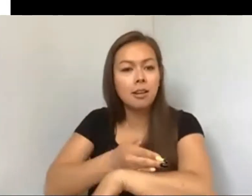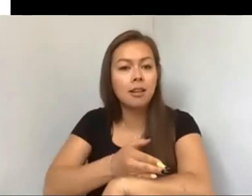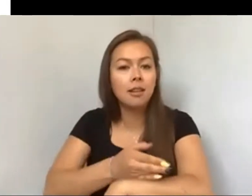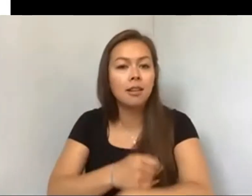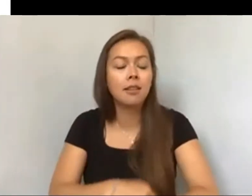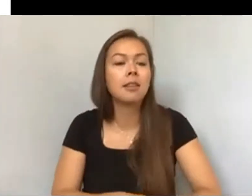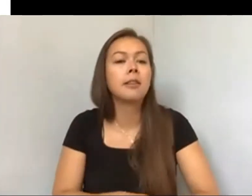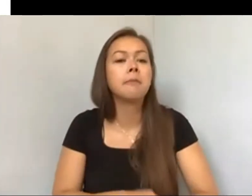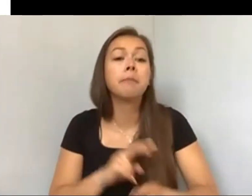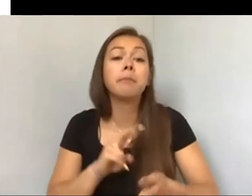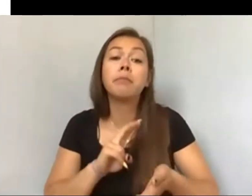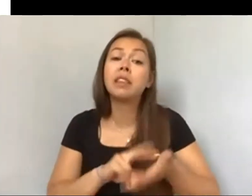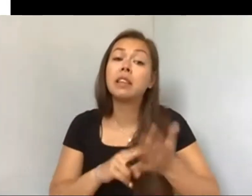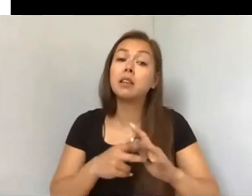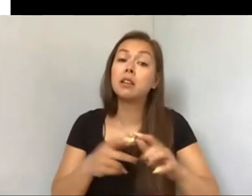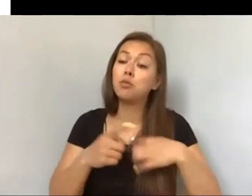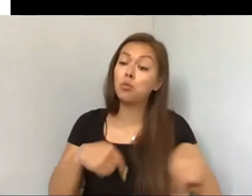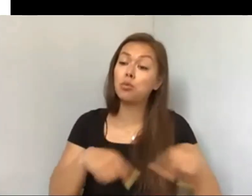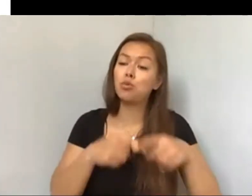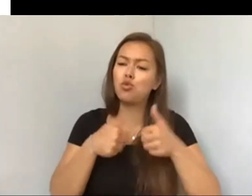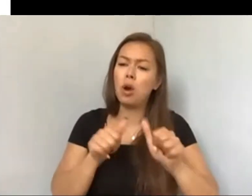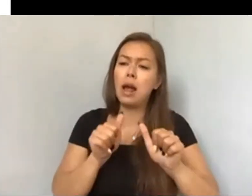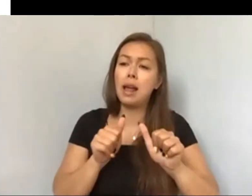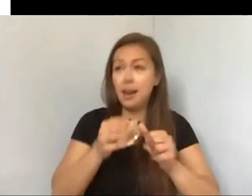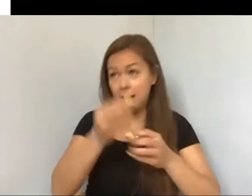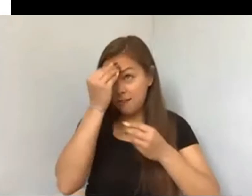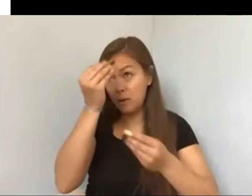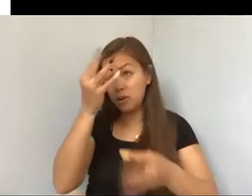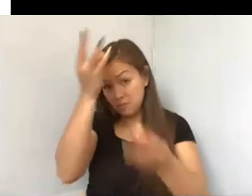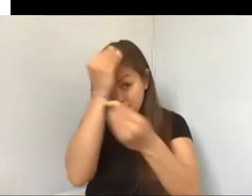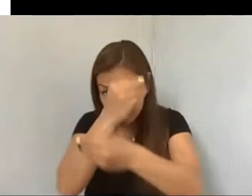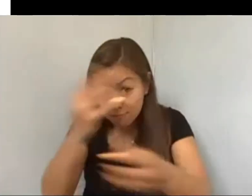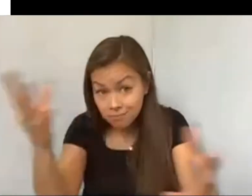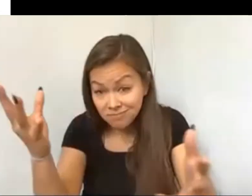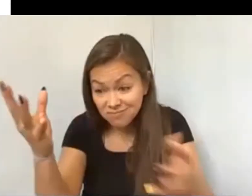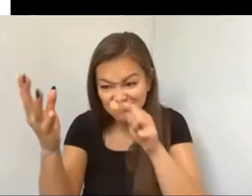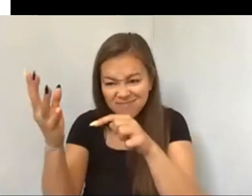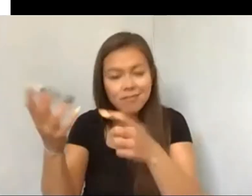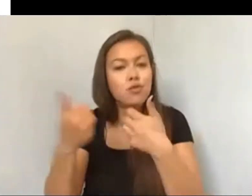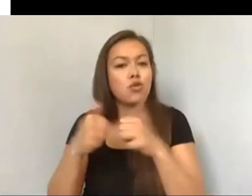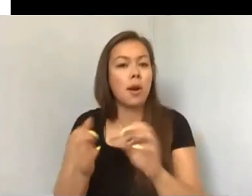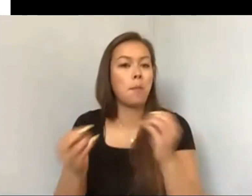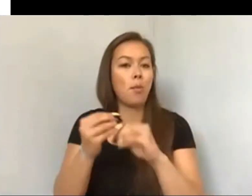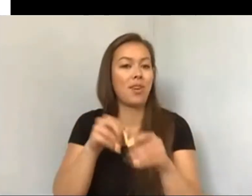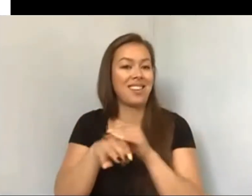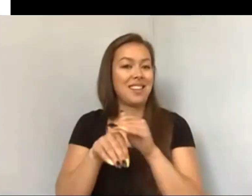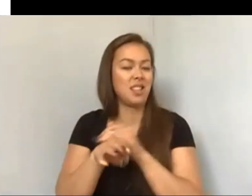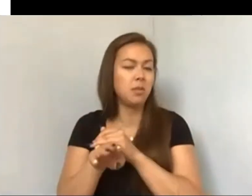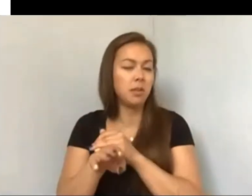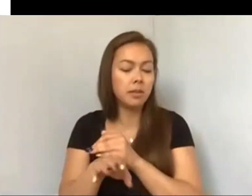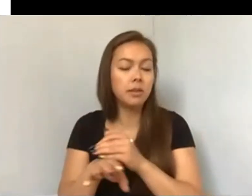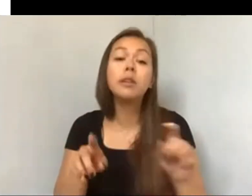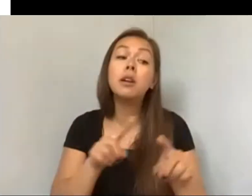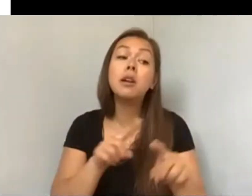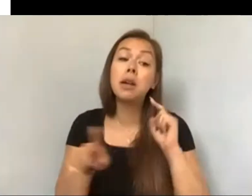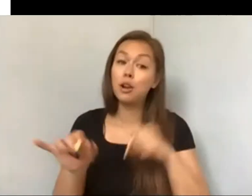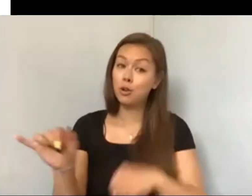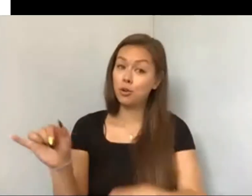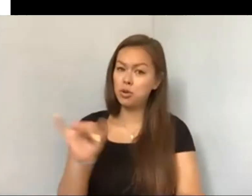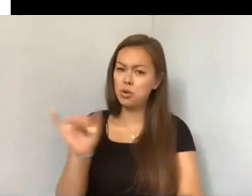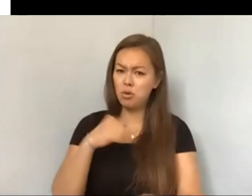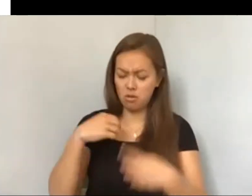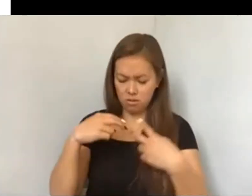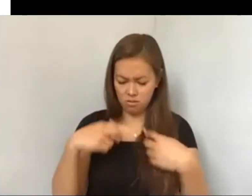the information that we put out there accessible. But then also looking at that and realizing that as an organization that actually has an IT